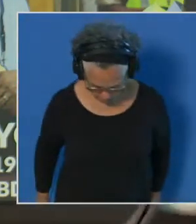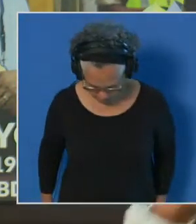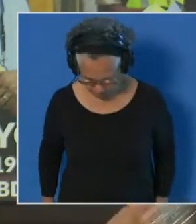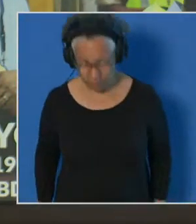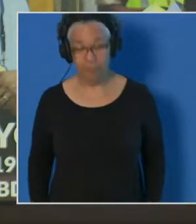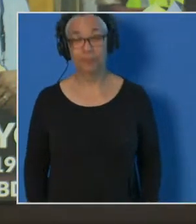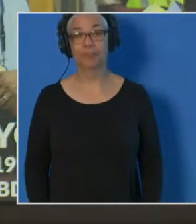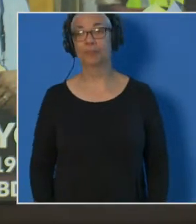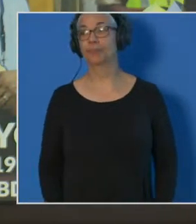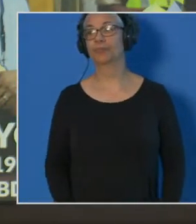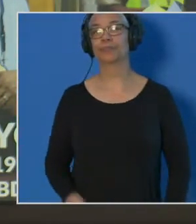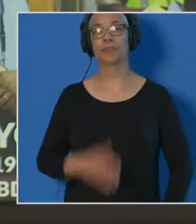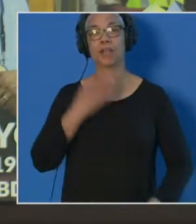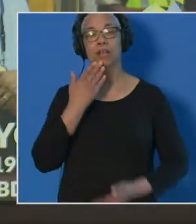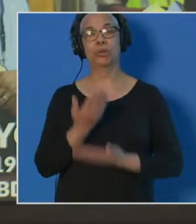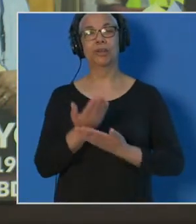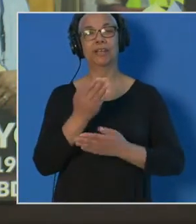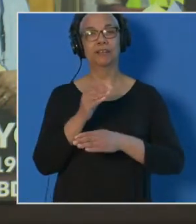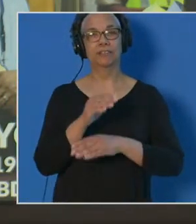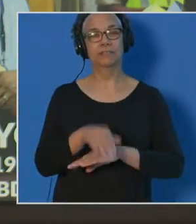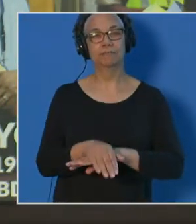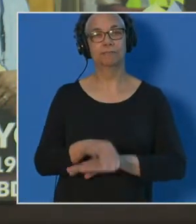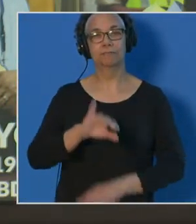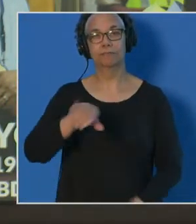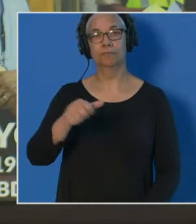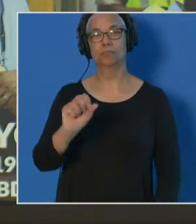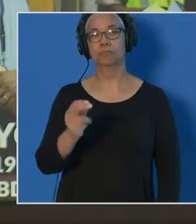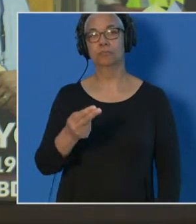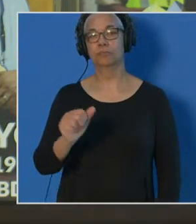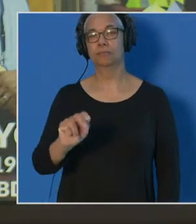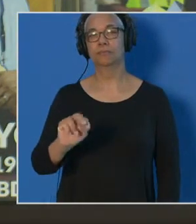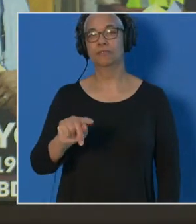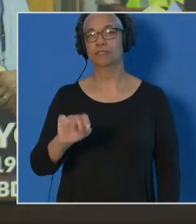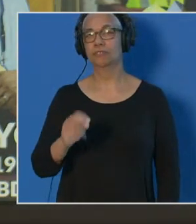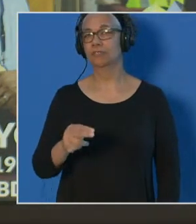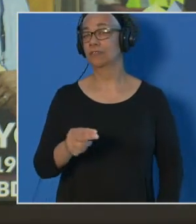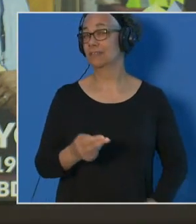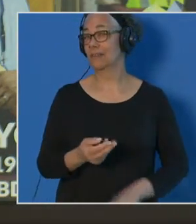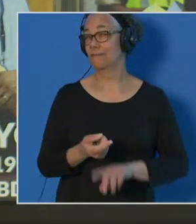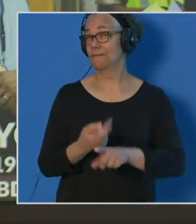Good evening, all. Jonathan Bell from the Gazette. Sorry, the Royal Gazette.